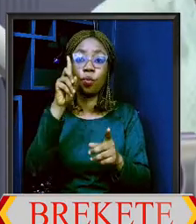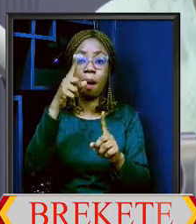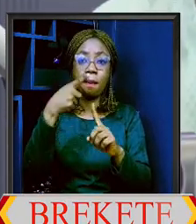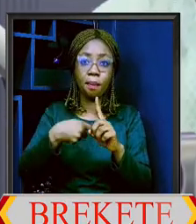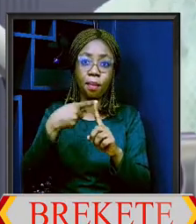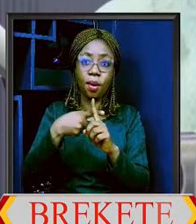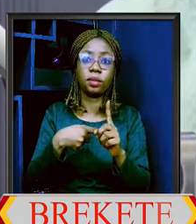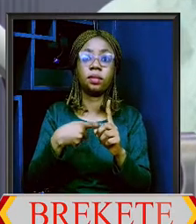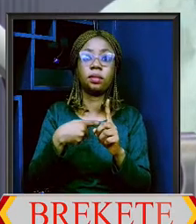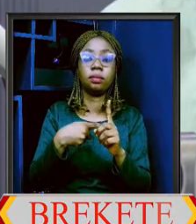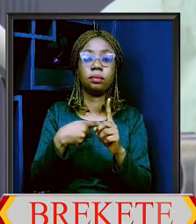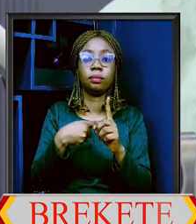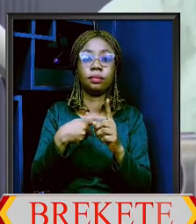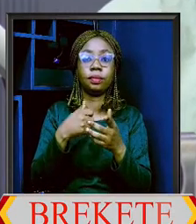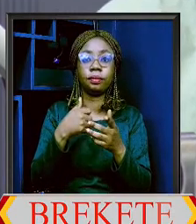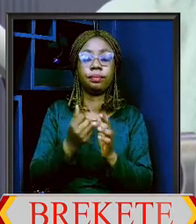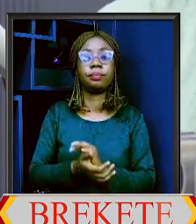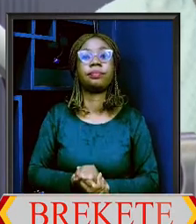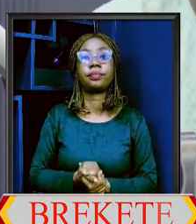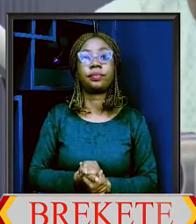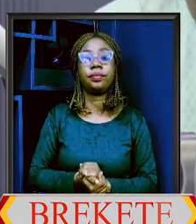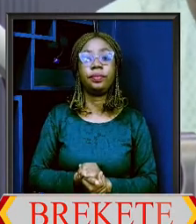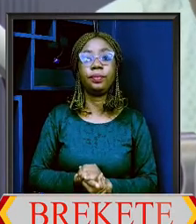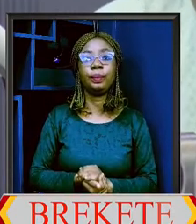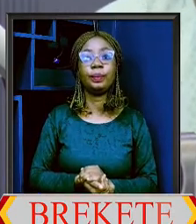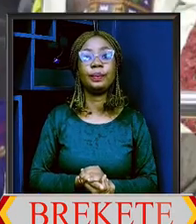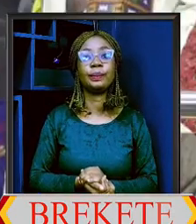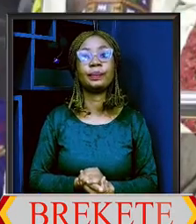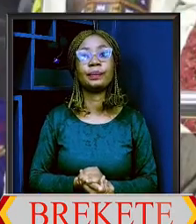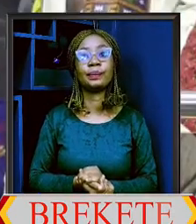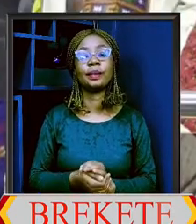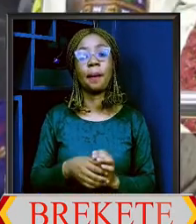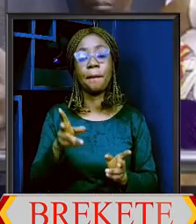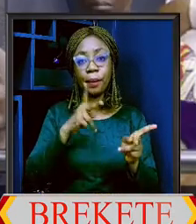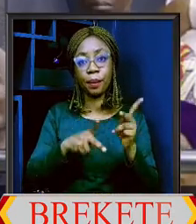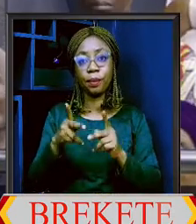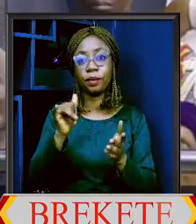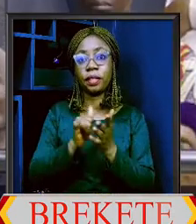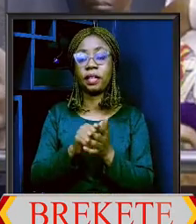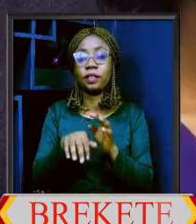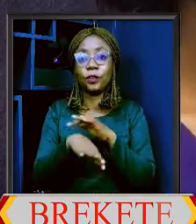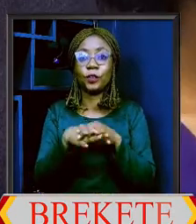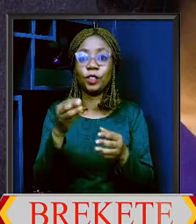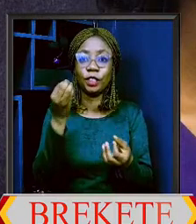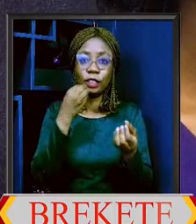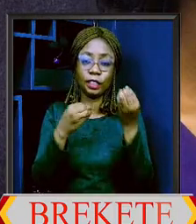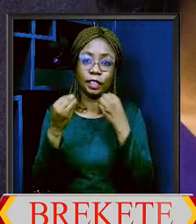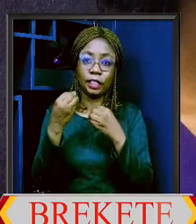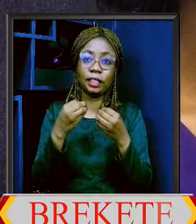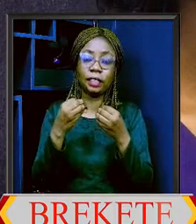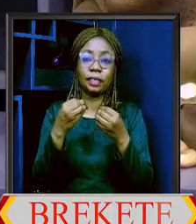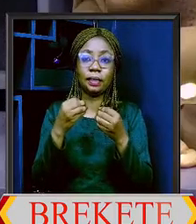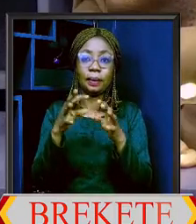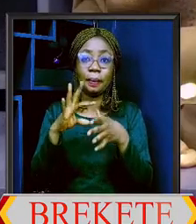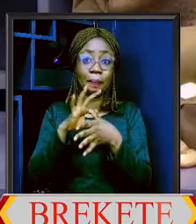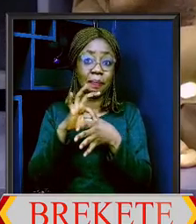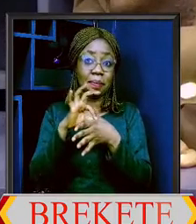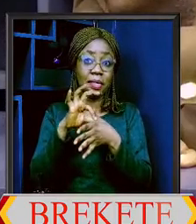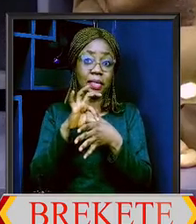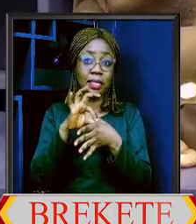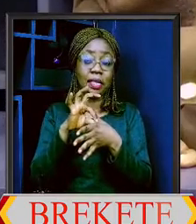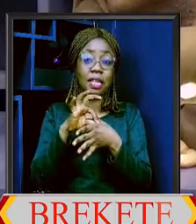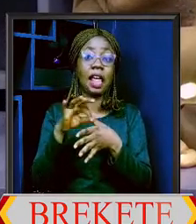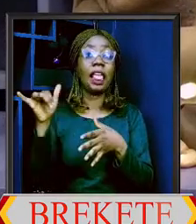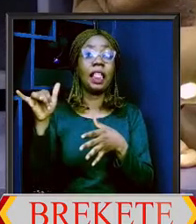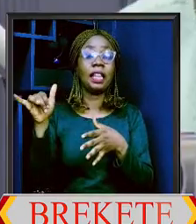month amen amen now make I tell you now people know they chop meat their prayer they strong